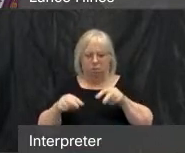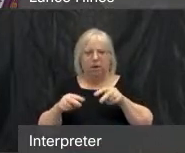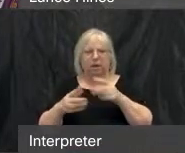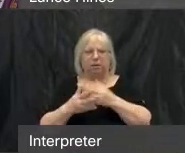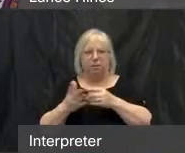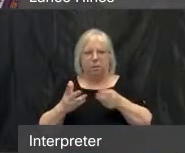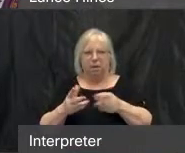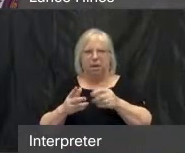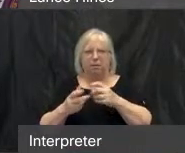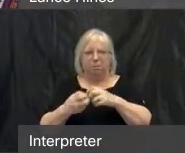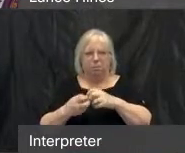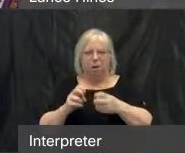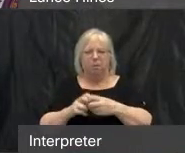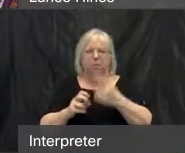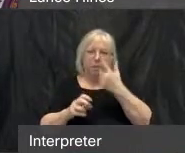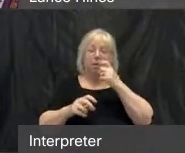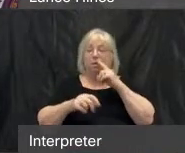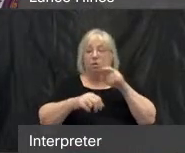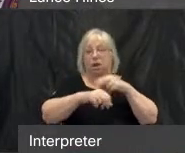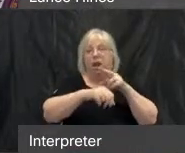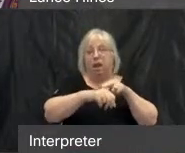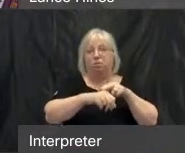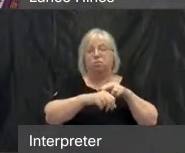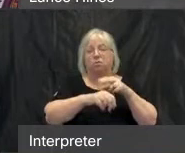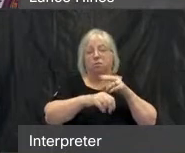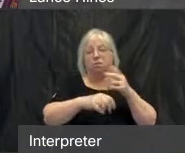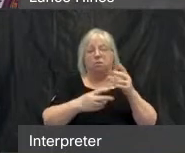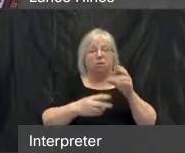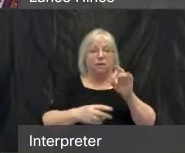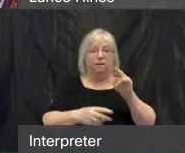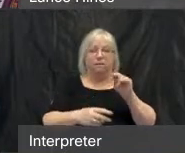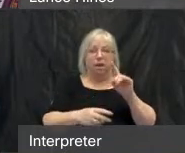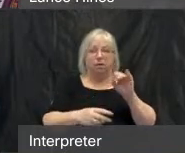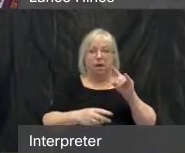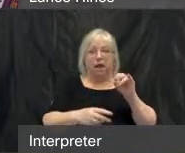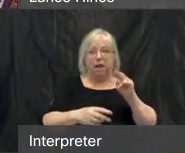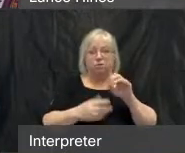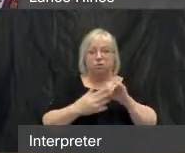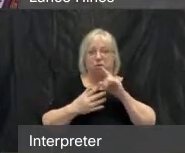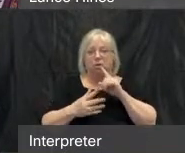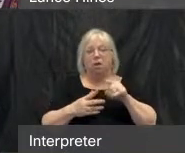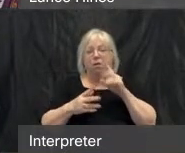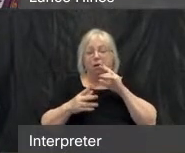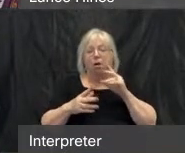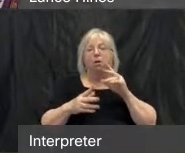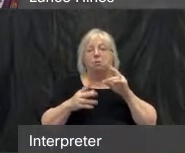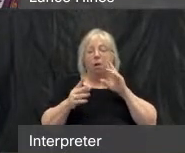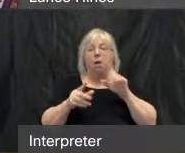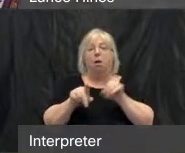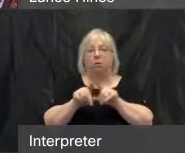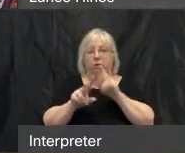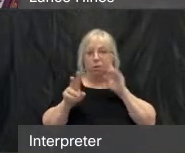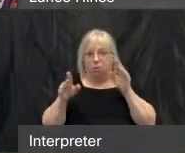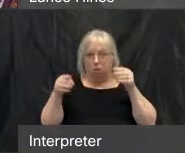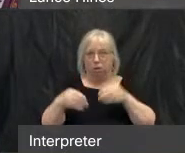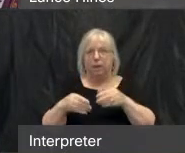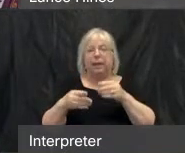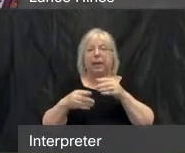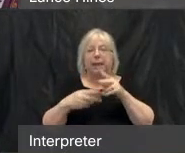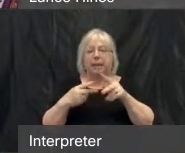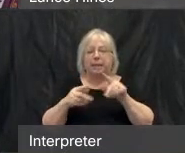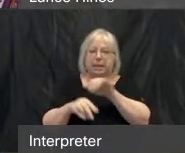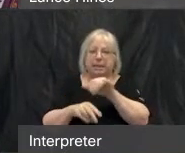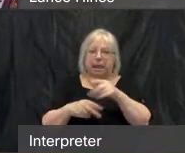federal foundations that are addressing some of the things that we're talking about doing, and we can use part of that money committed